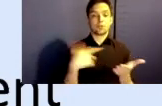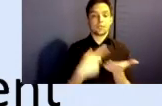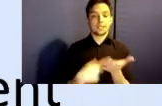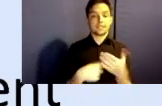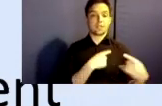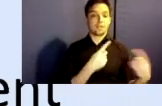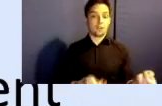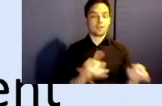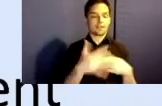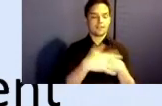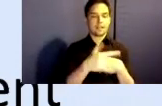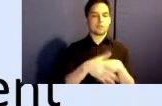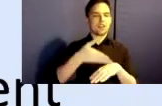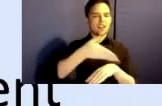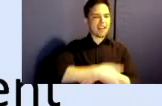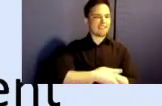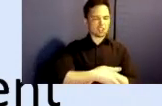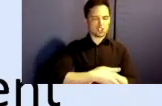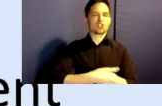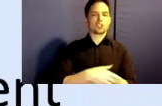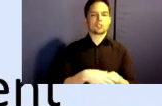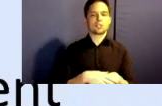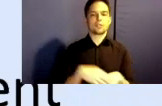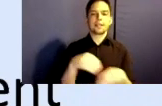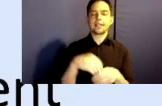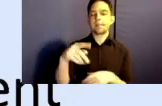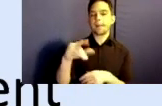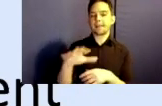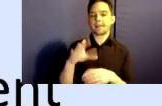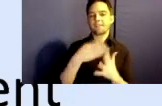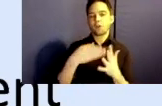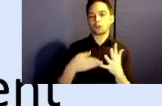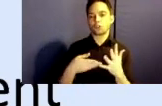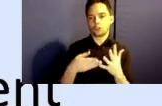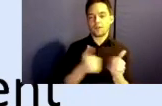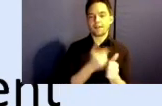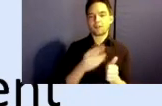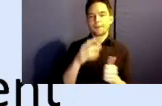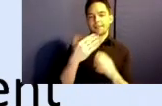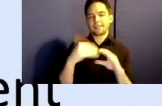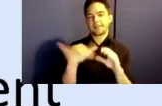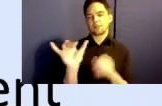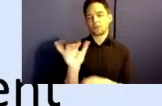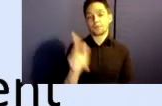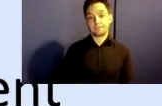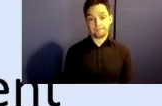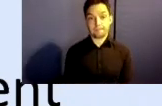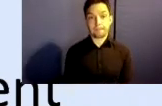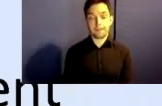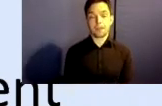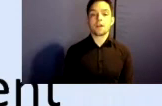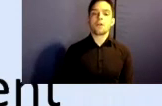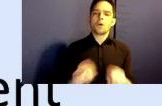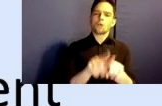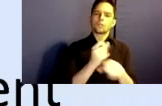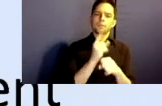be available afterwards in a public folder and will follow up by email as well. Also, to ensure